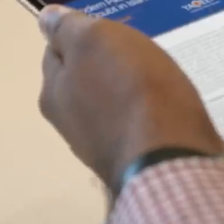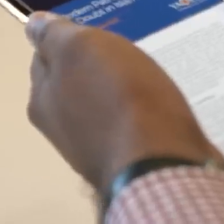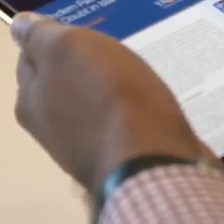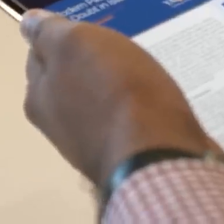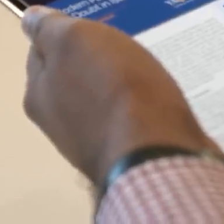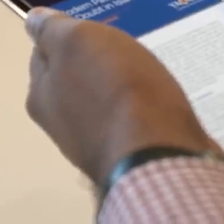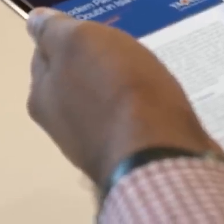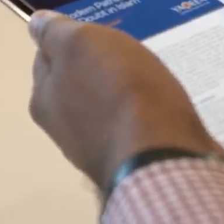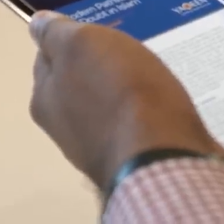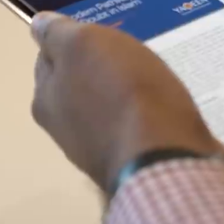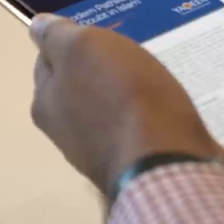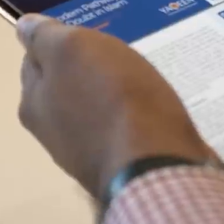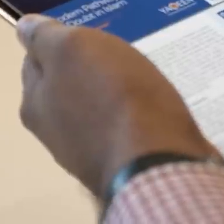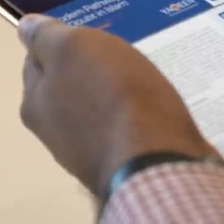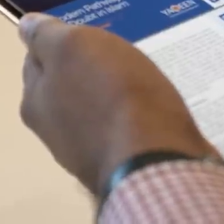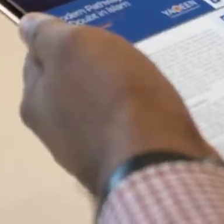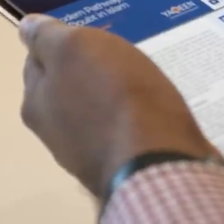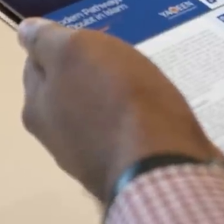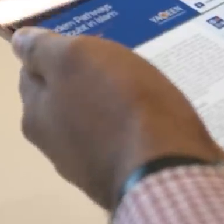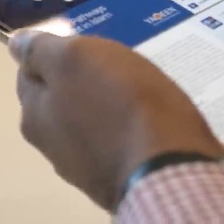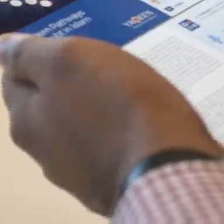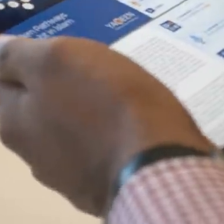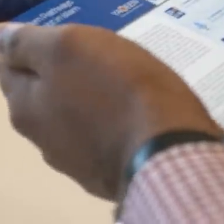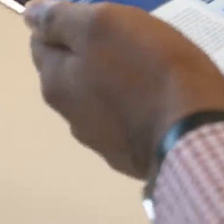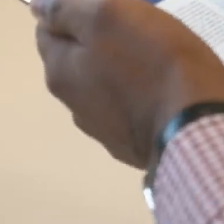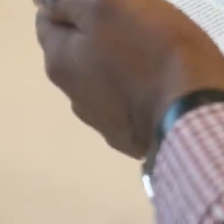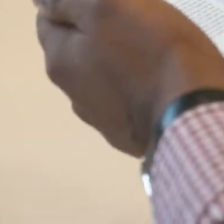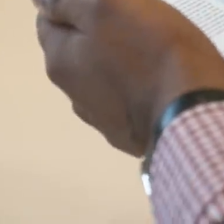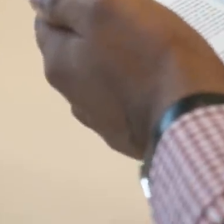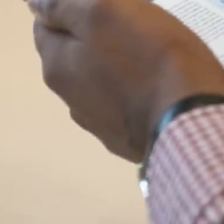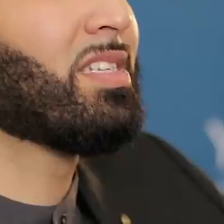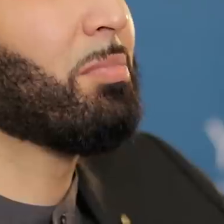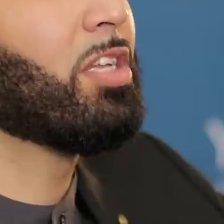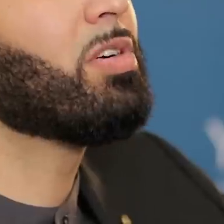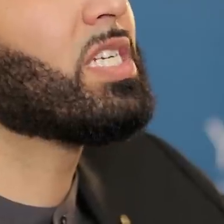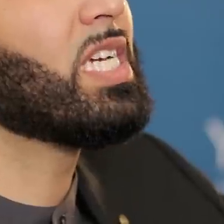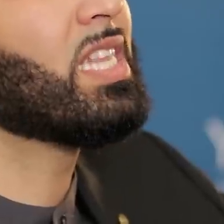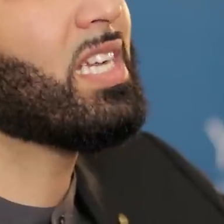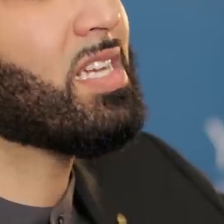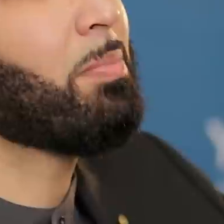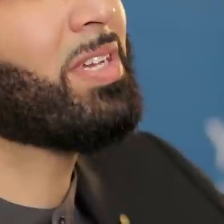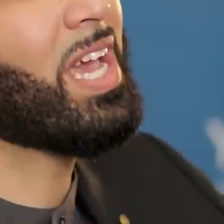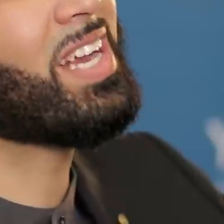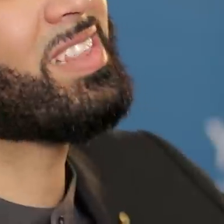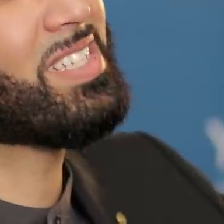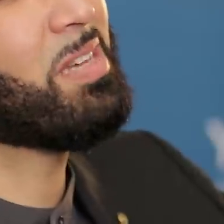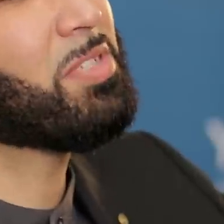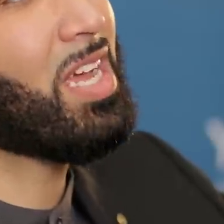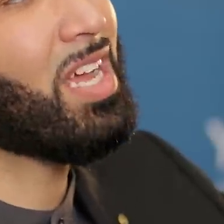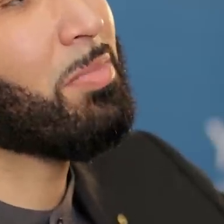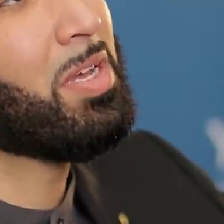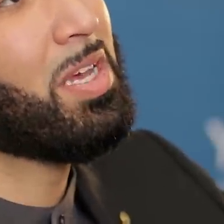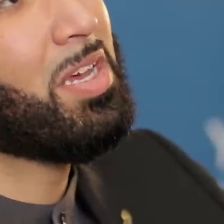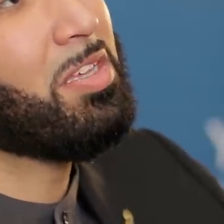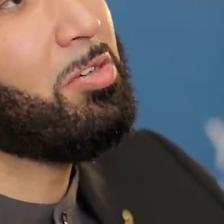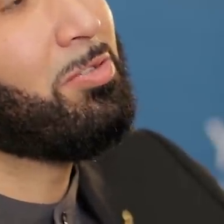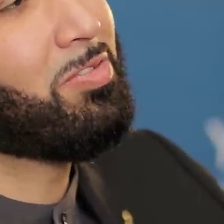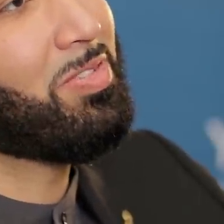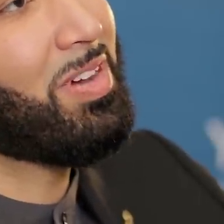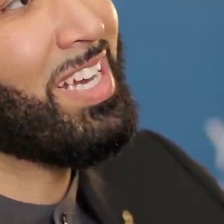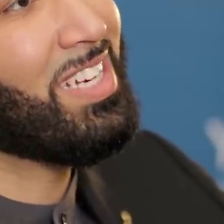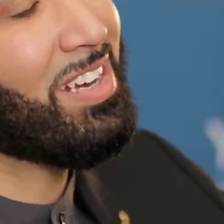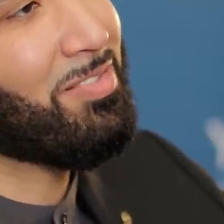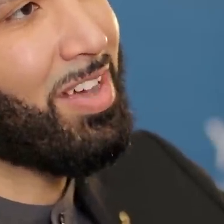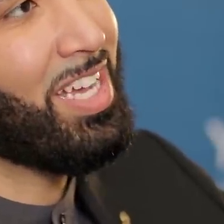every time you start a module. And by the end of it, you feel like you've gained some literacy in that topic. And at the same time,